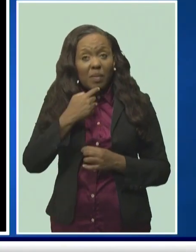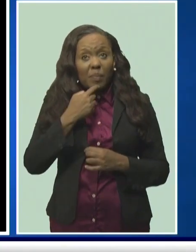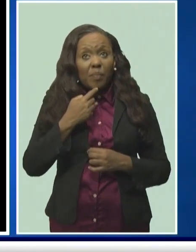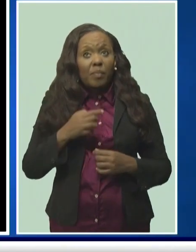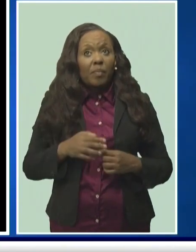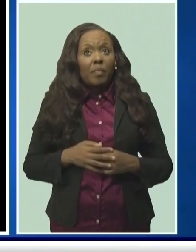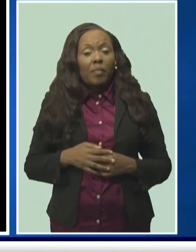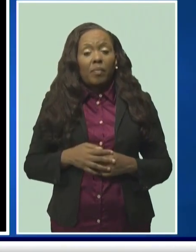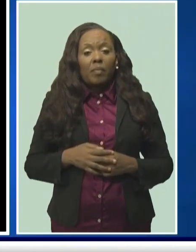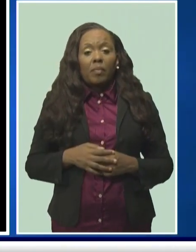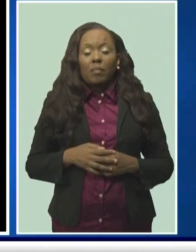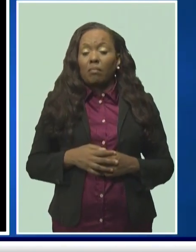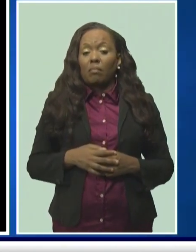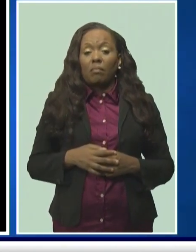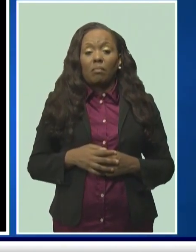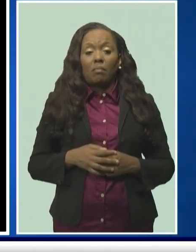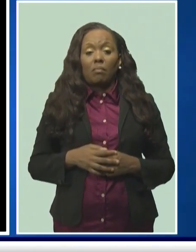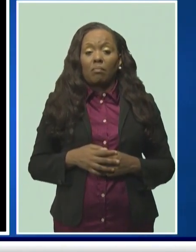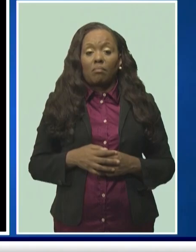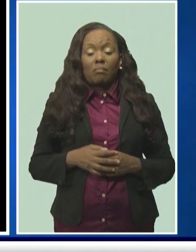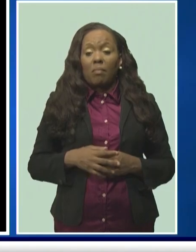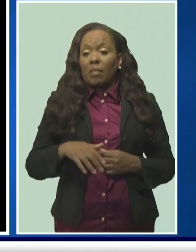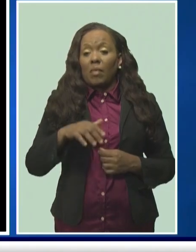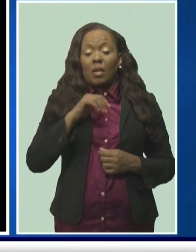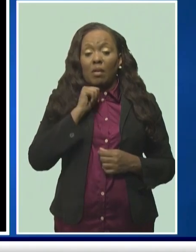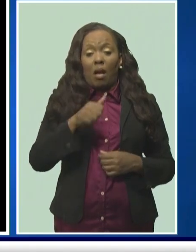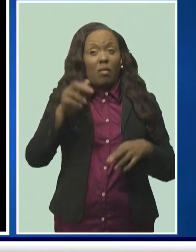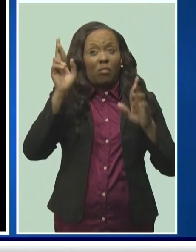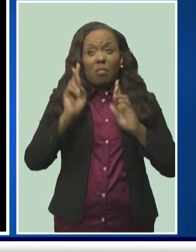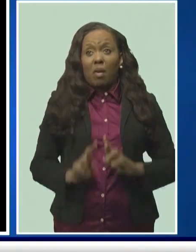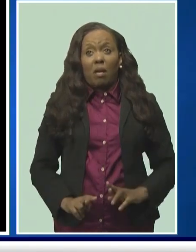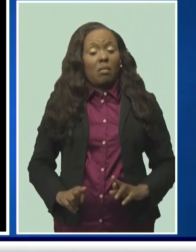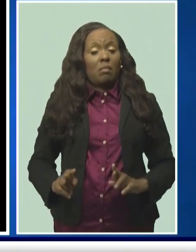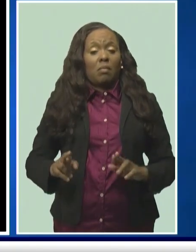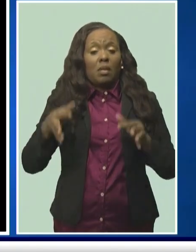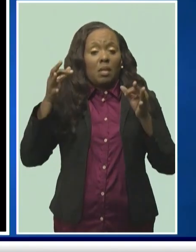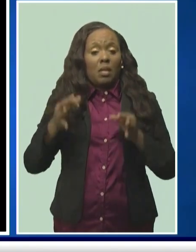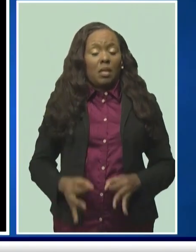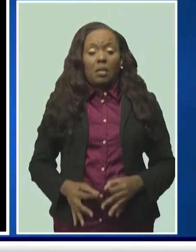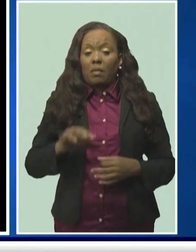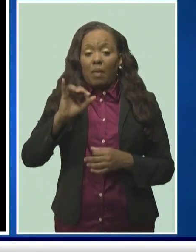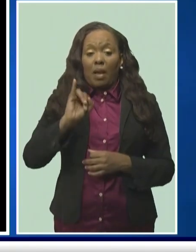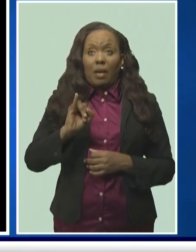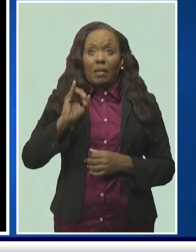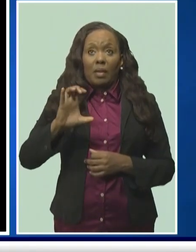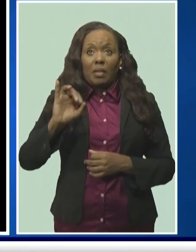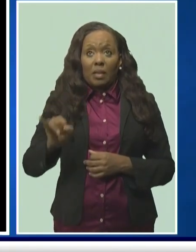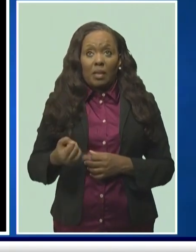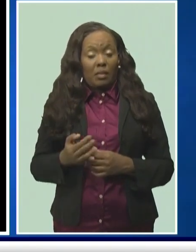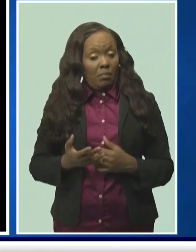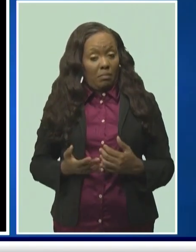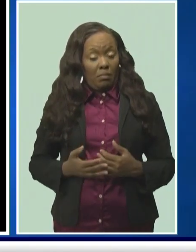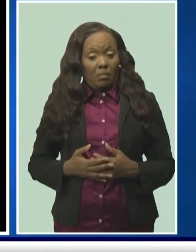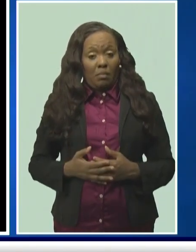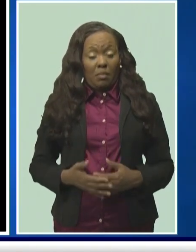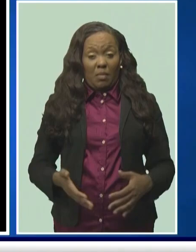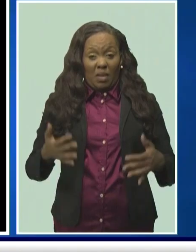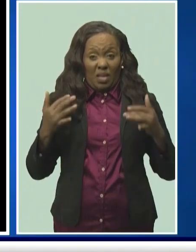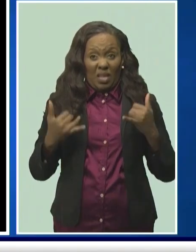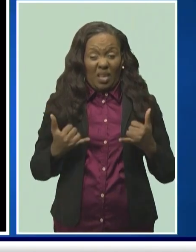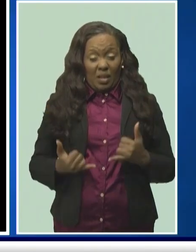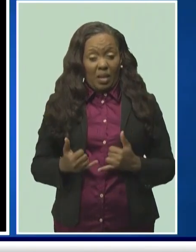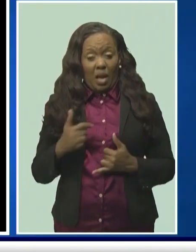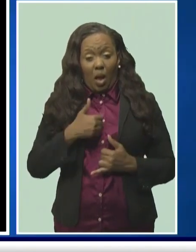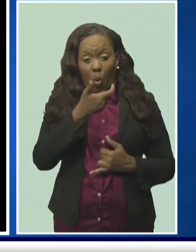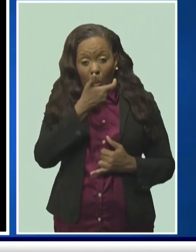not respectful of the decisions and the jurisdiction of the ICJ. Yet, just today, I watched on the